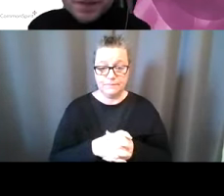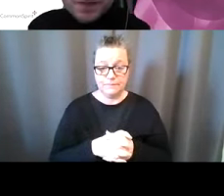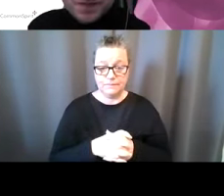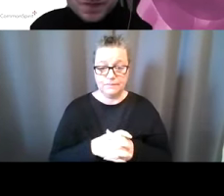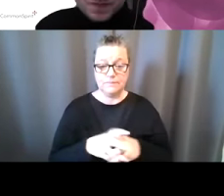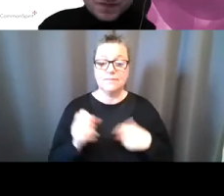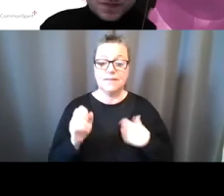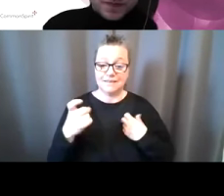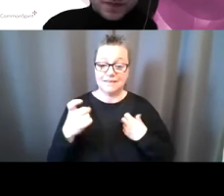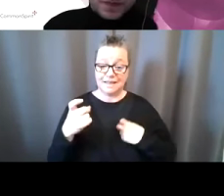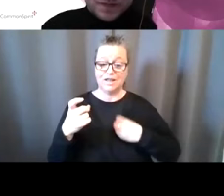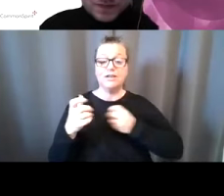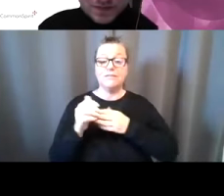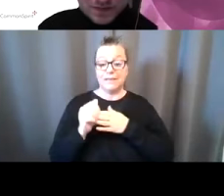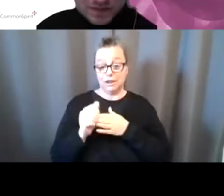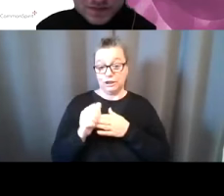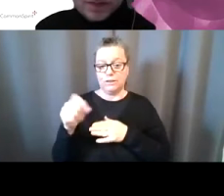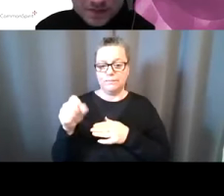Executive leadership.